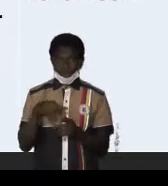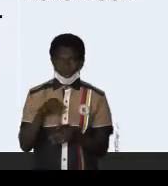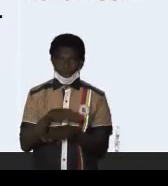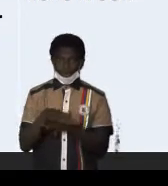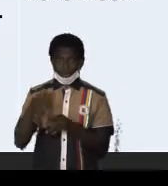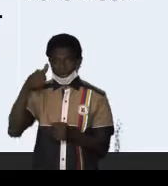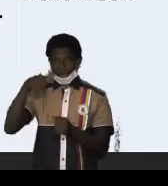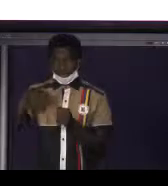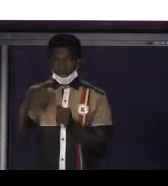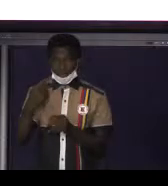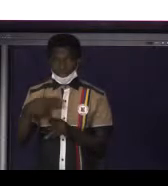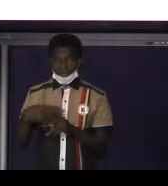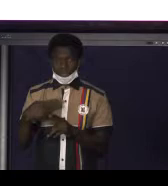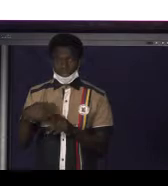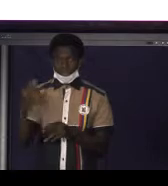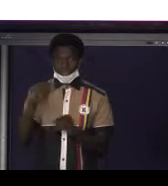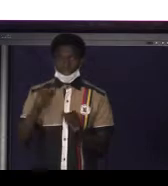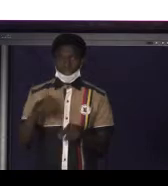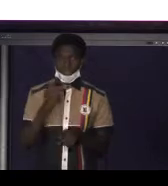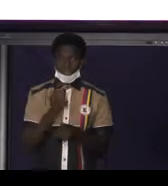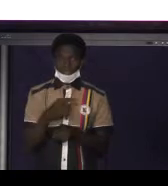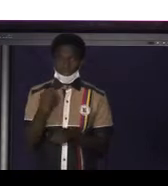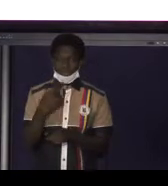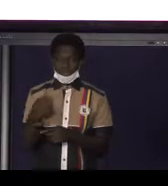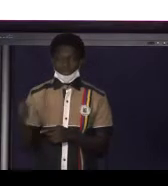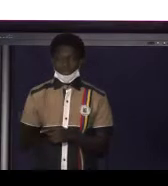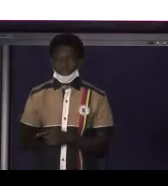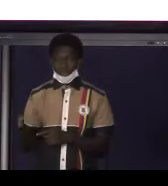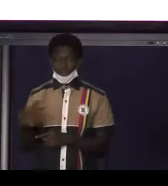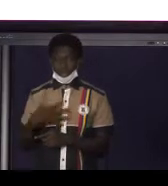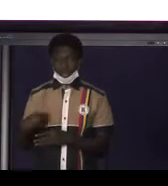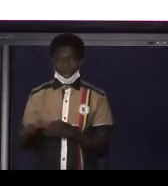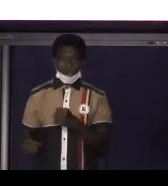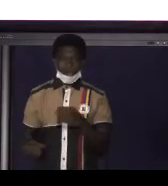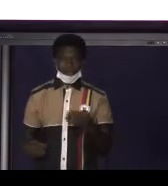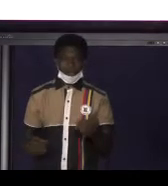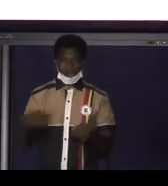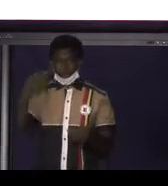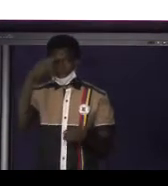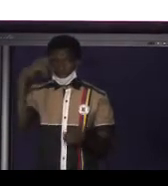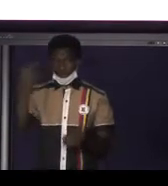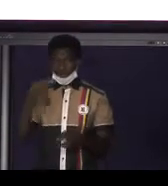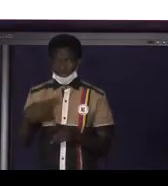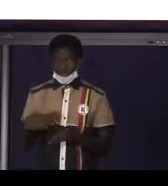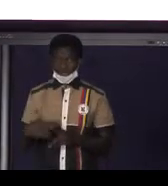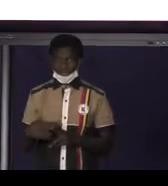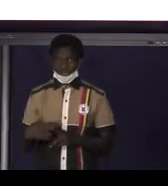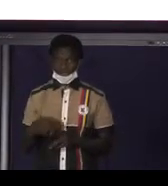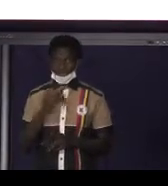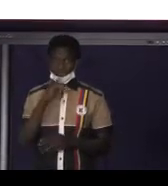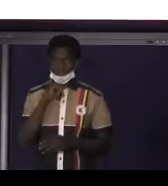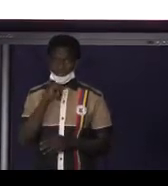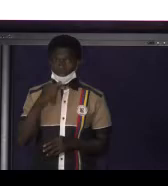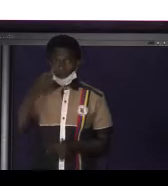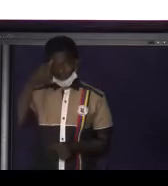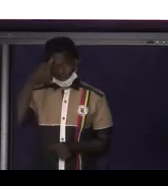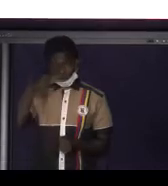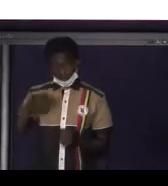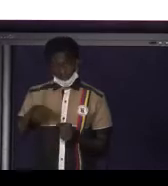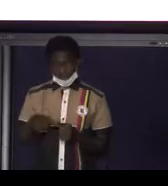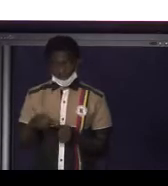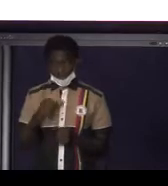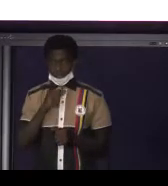not remember the name. You can just say so and so, because the name is